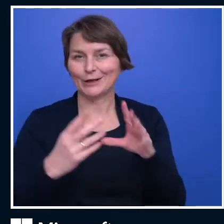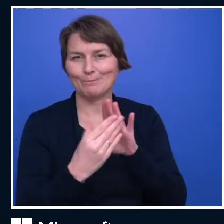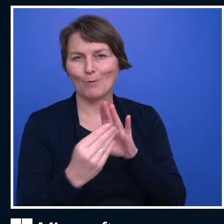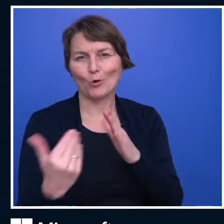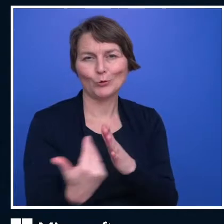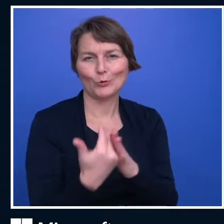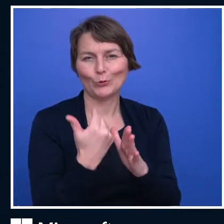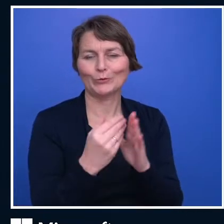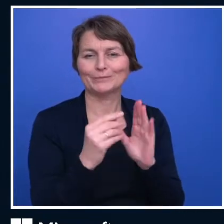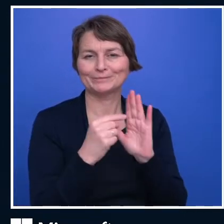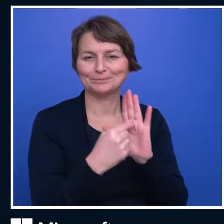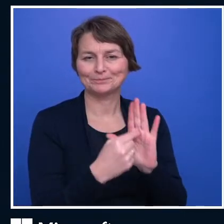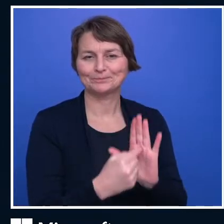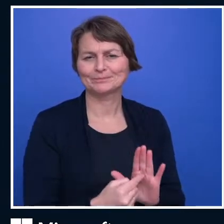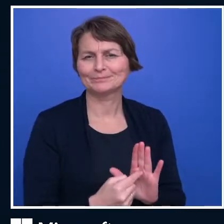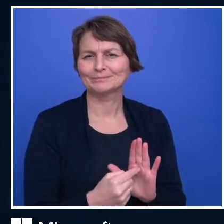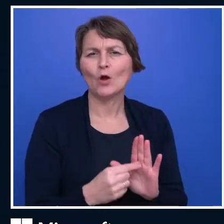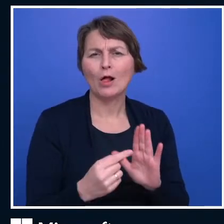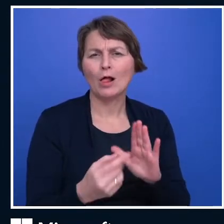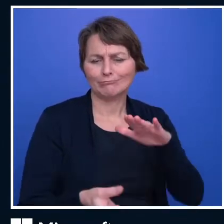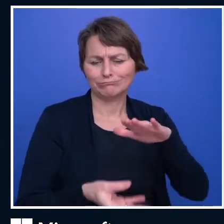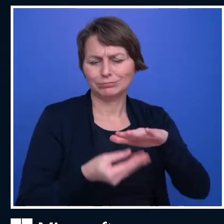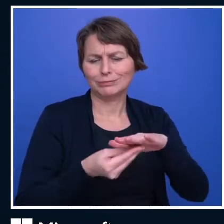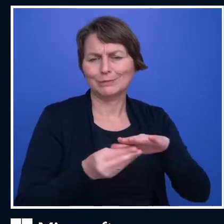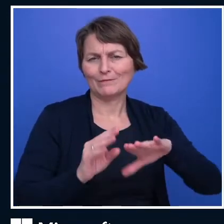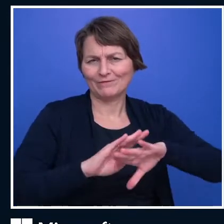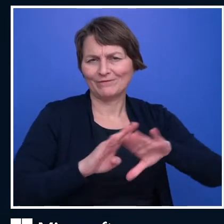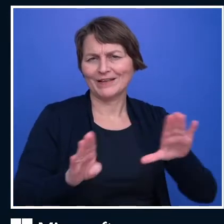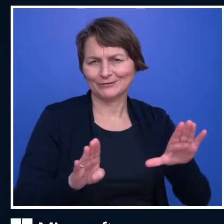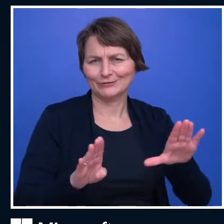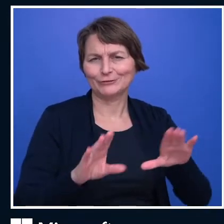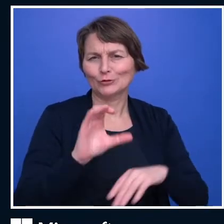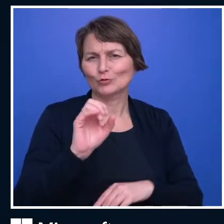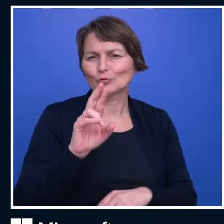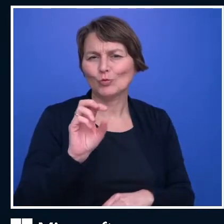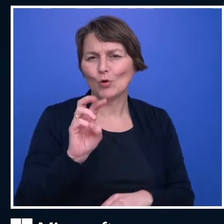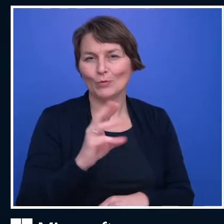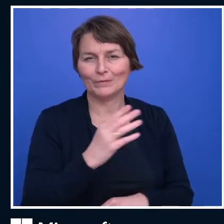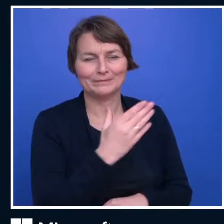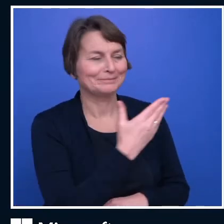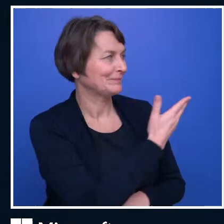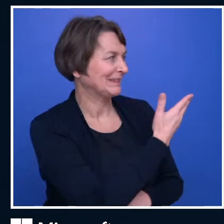crow images. Go into crow vision, crow.